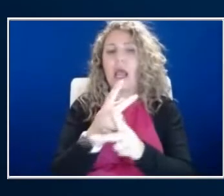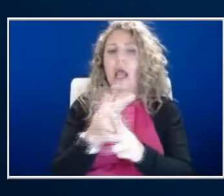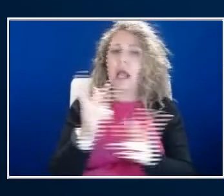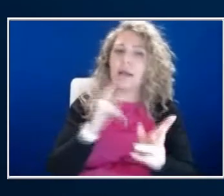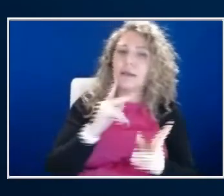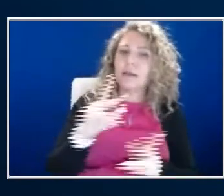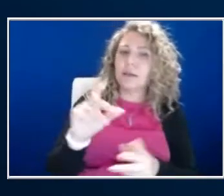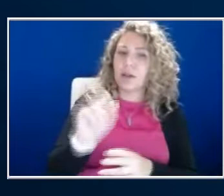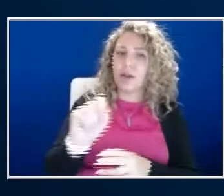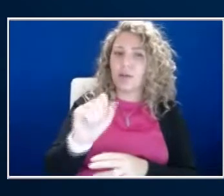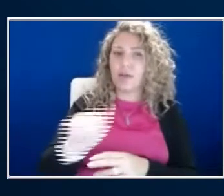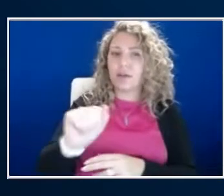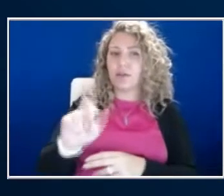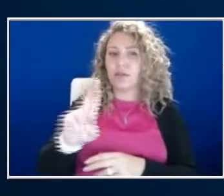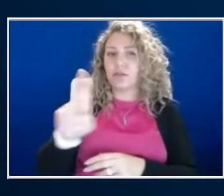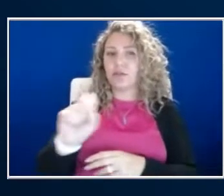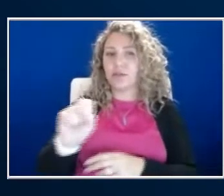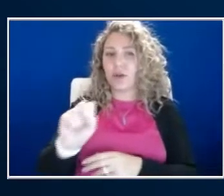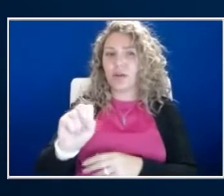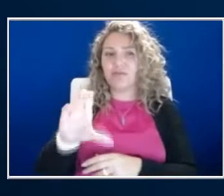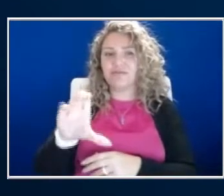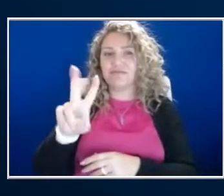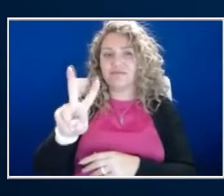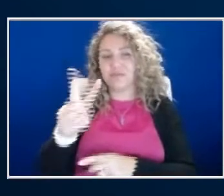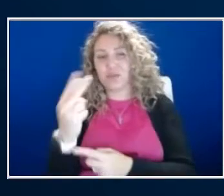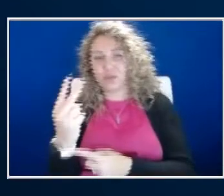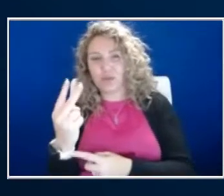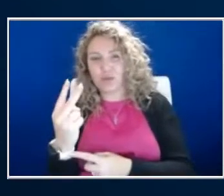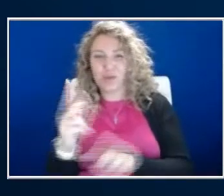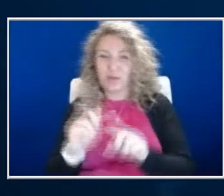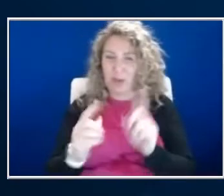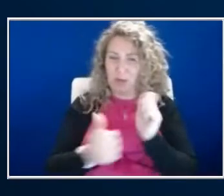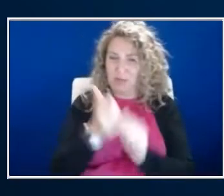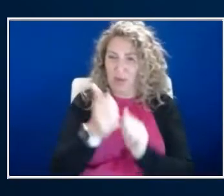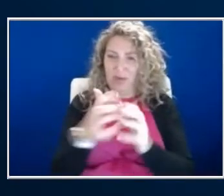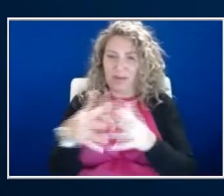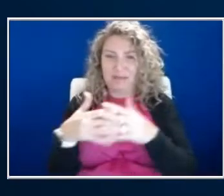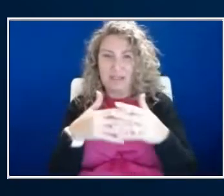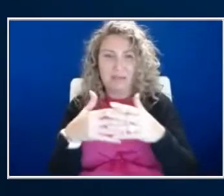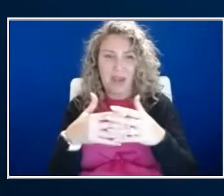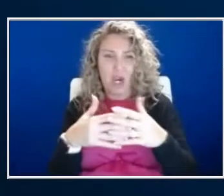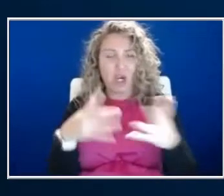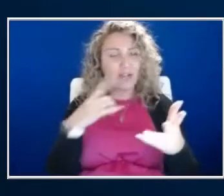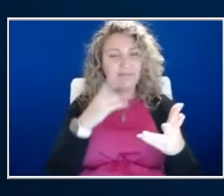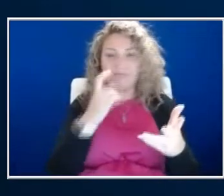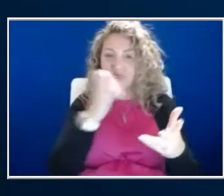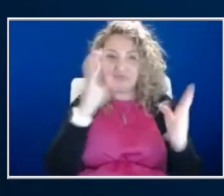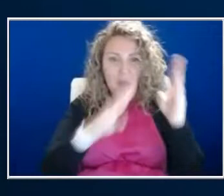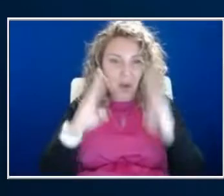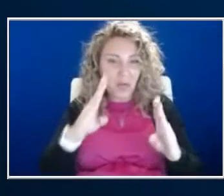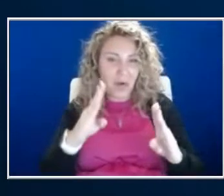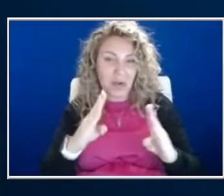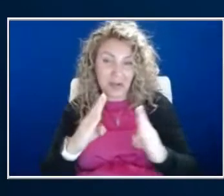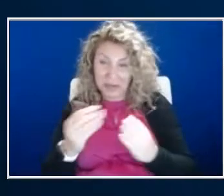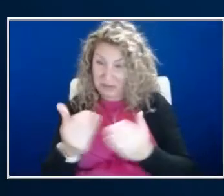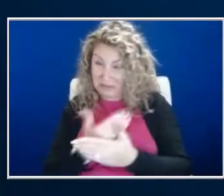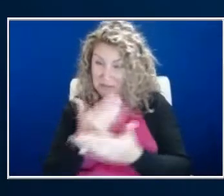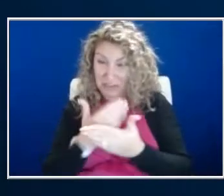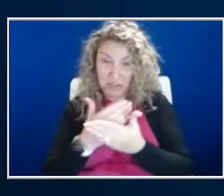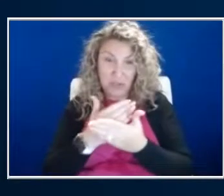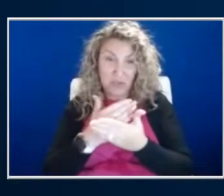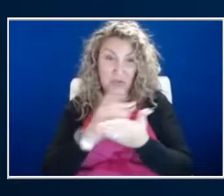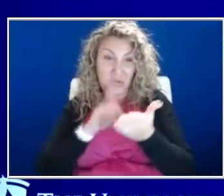most Americans aren't that worried. Yeah. This is according to a new Pew Research survey. So should we be worried? Are you worried?